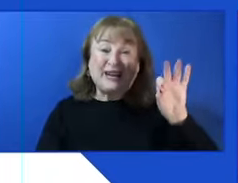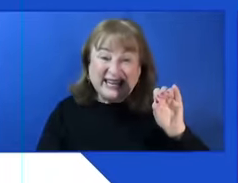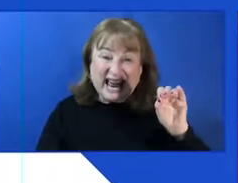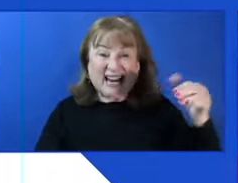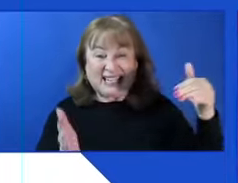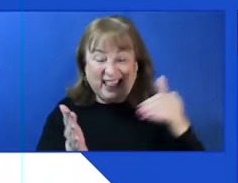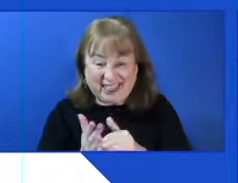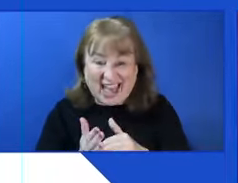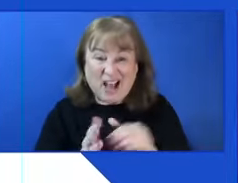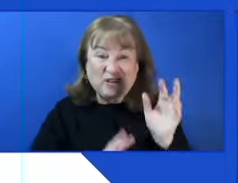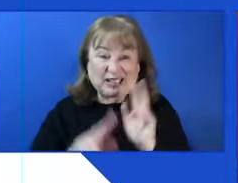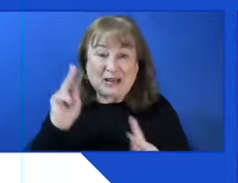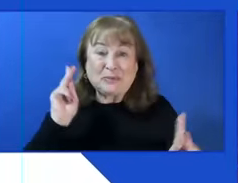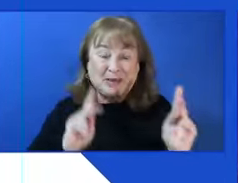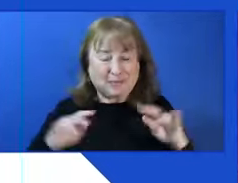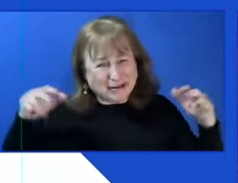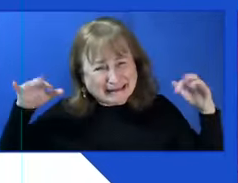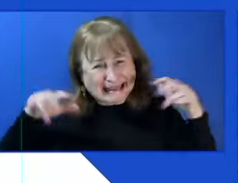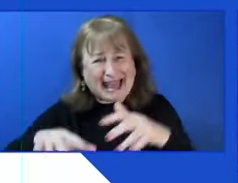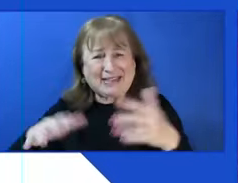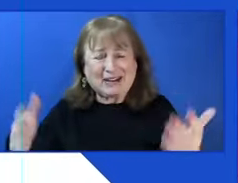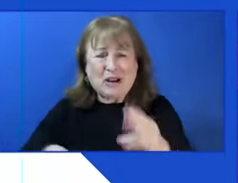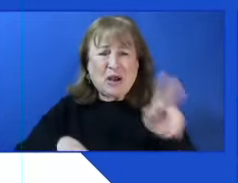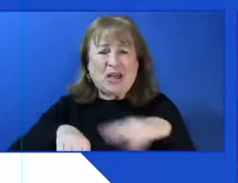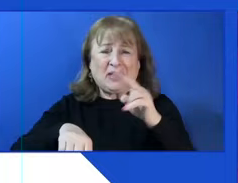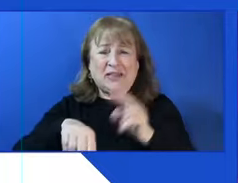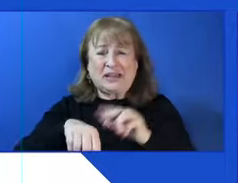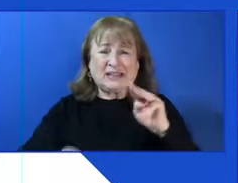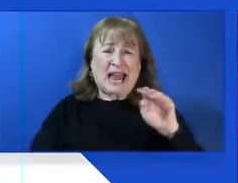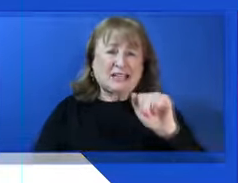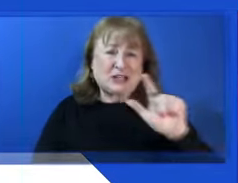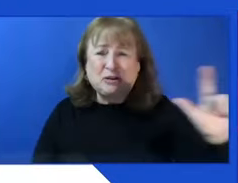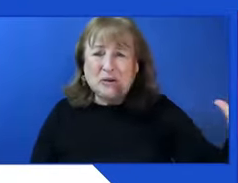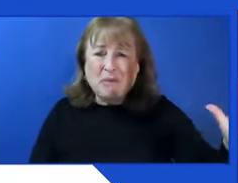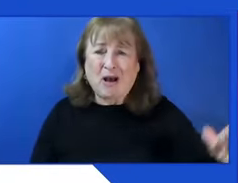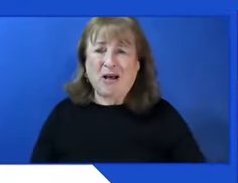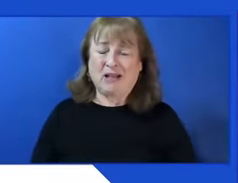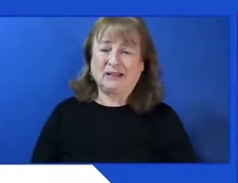290,000 of us gathered here on the National Mall.